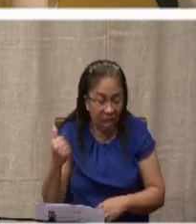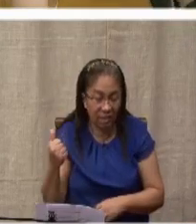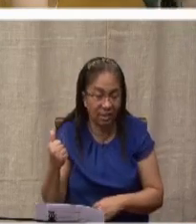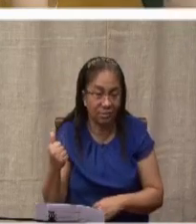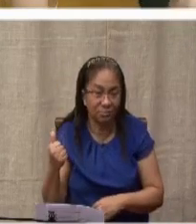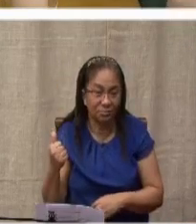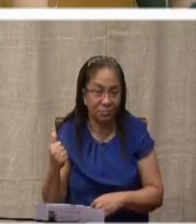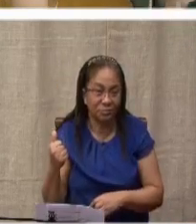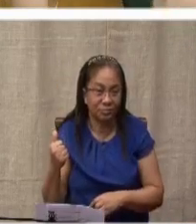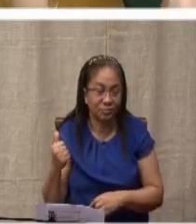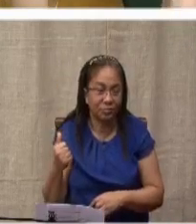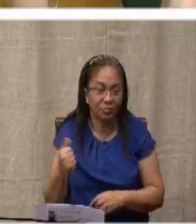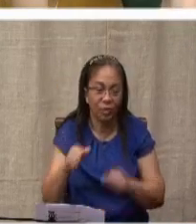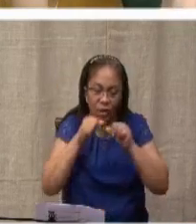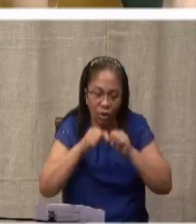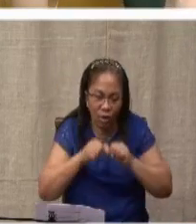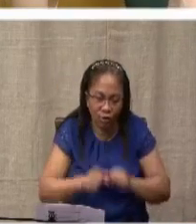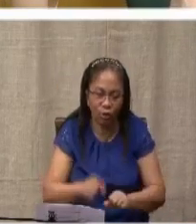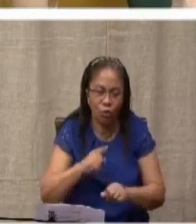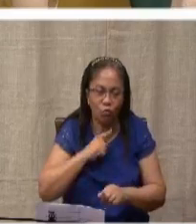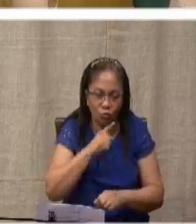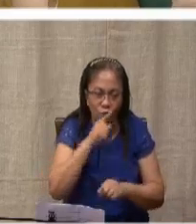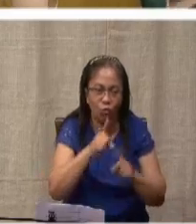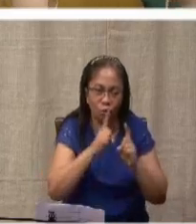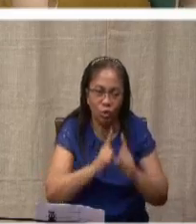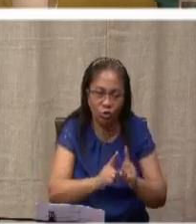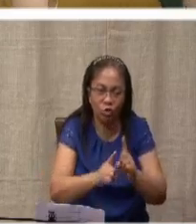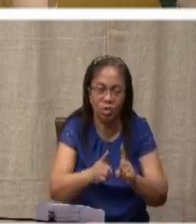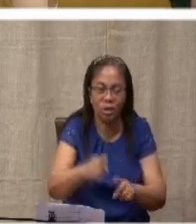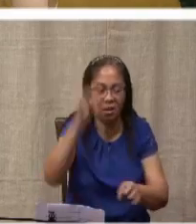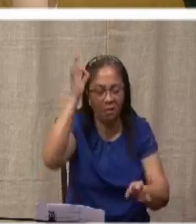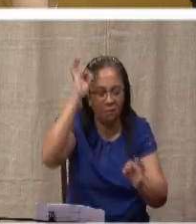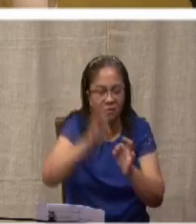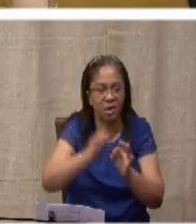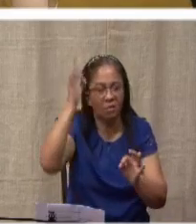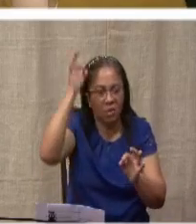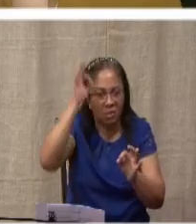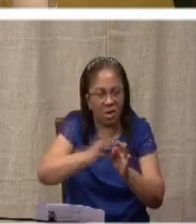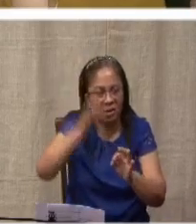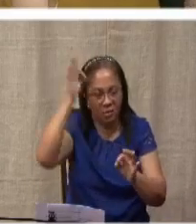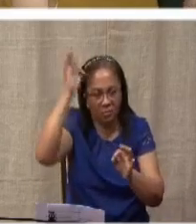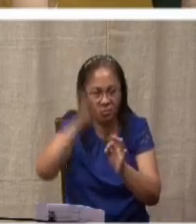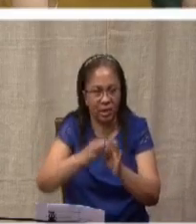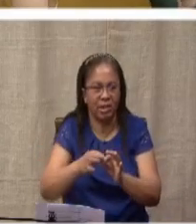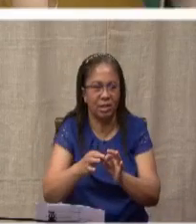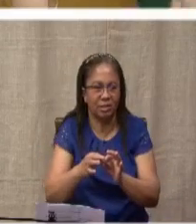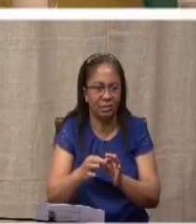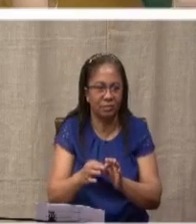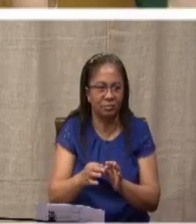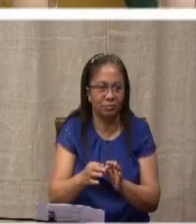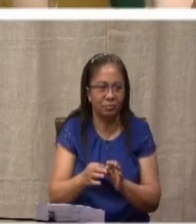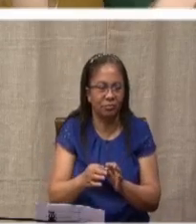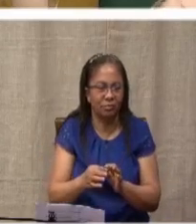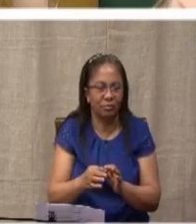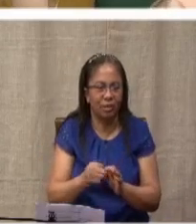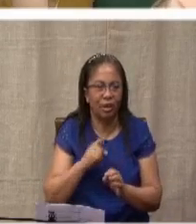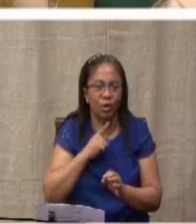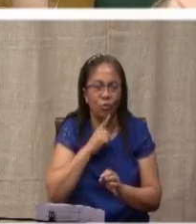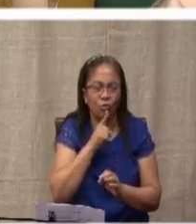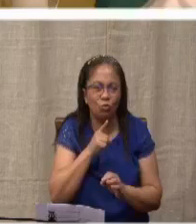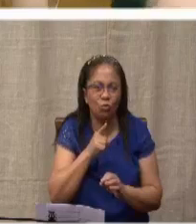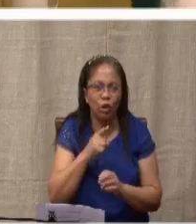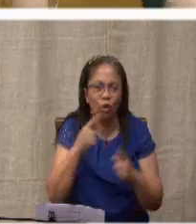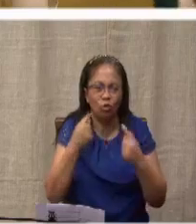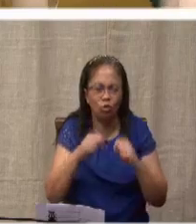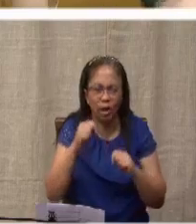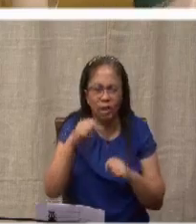real journey of faith of of recalibrating manhood and and really seeking what god